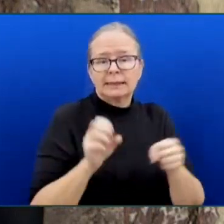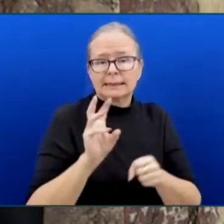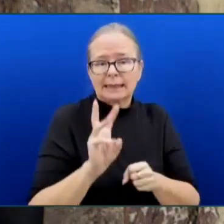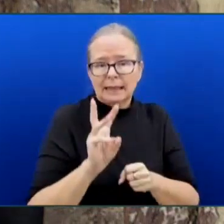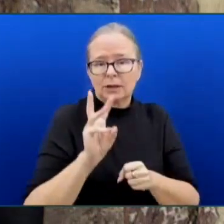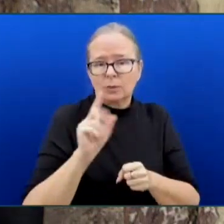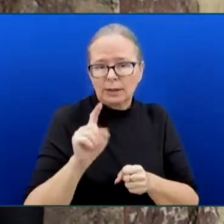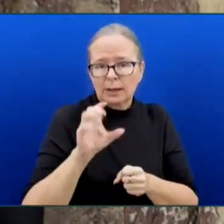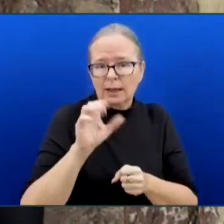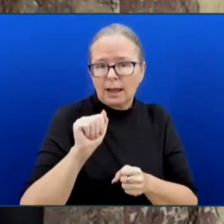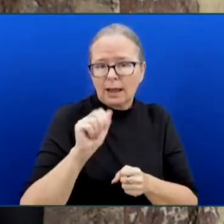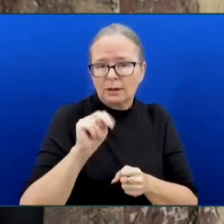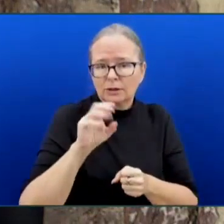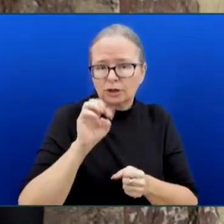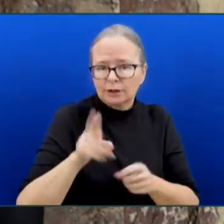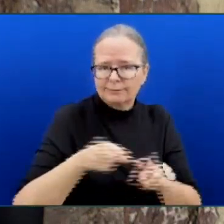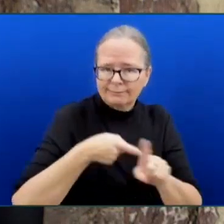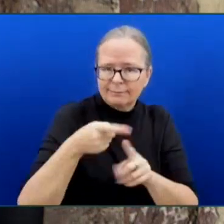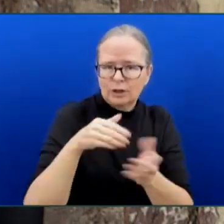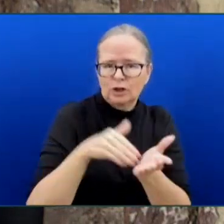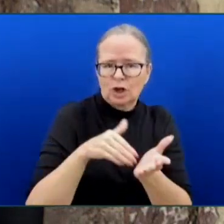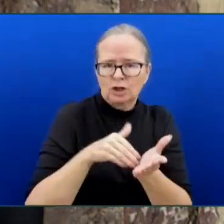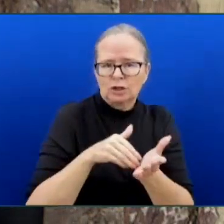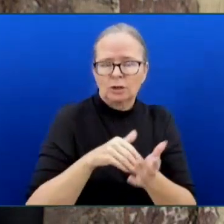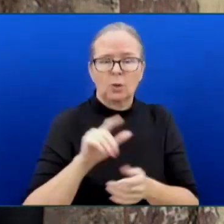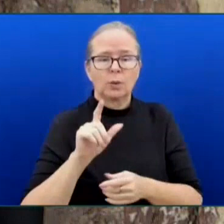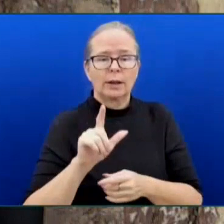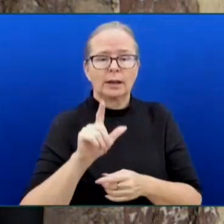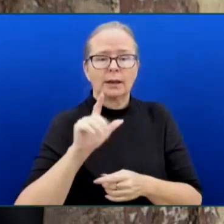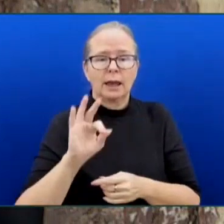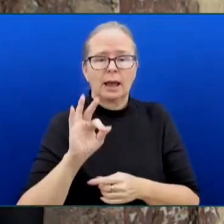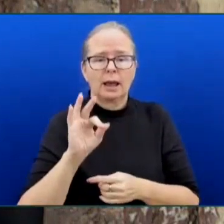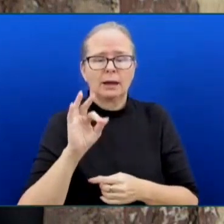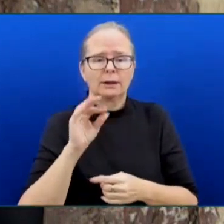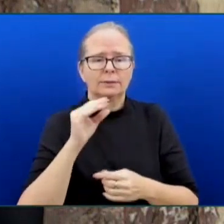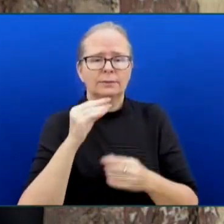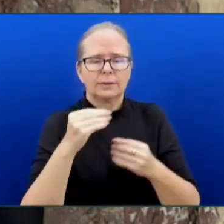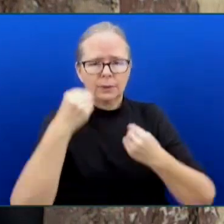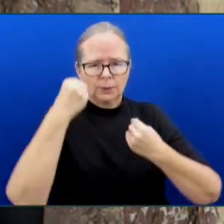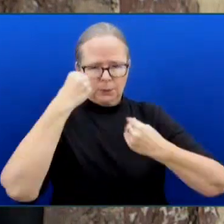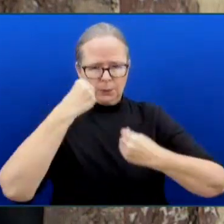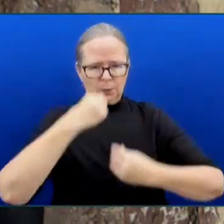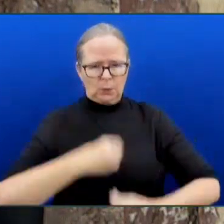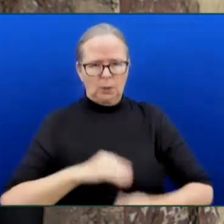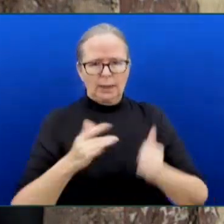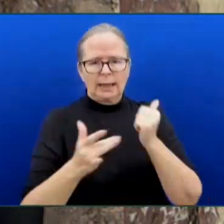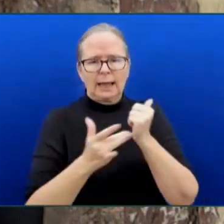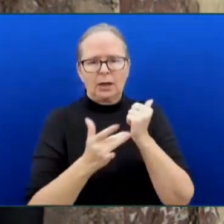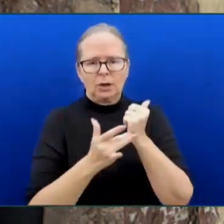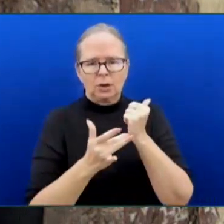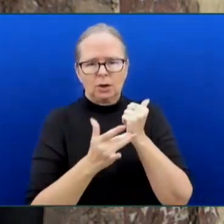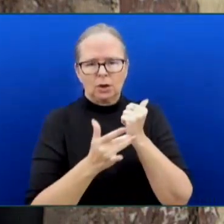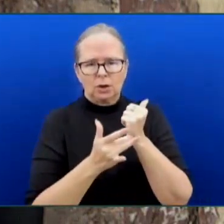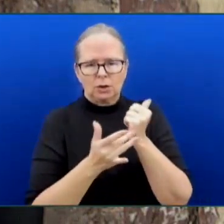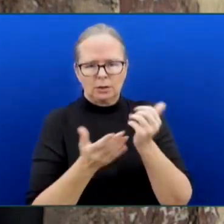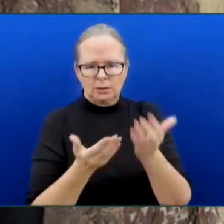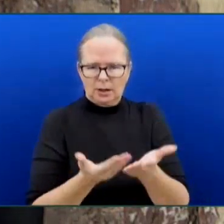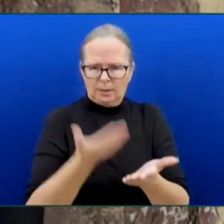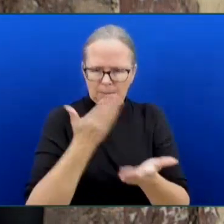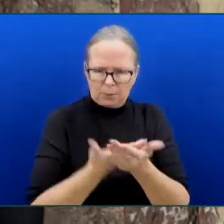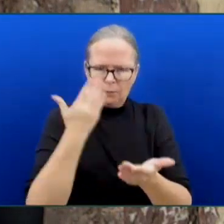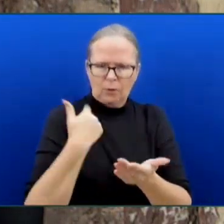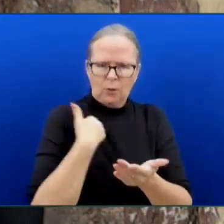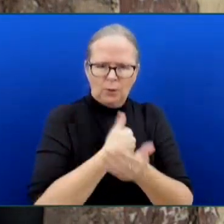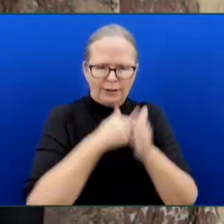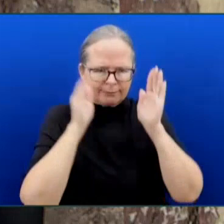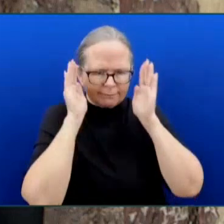This shows the effectiveness of a health human resources policy focused on addressing the needs of British Columbians now and in the